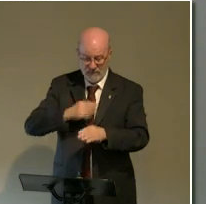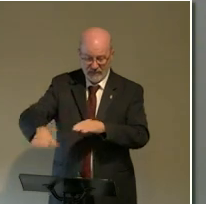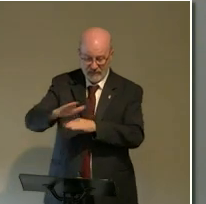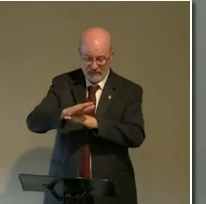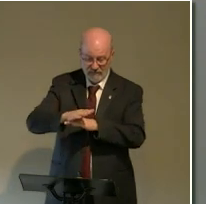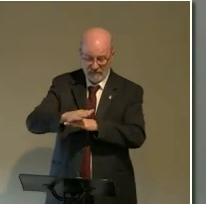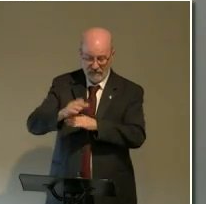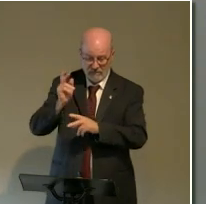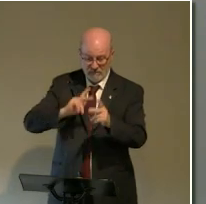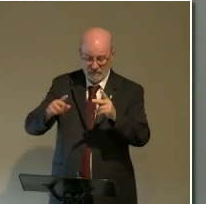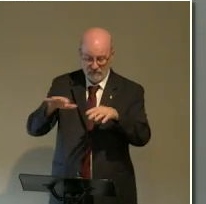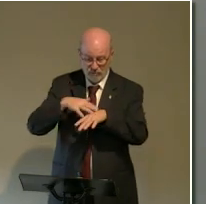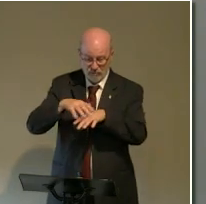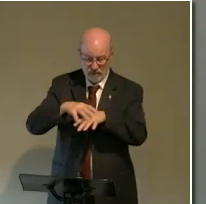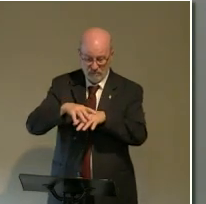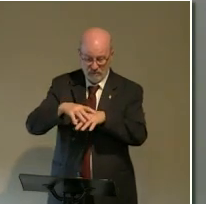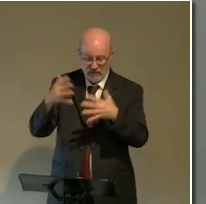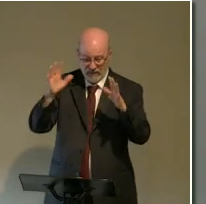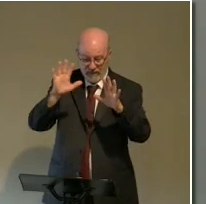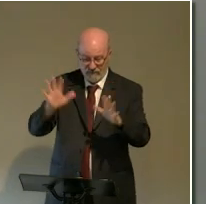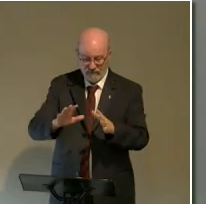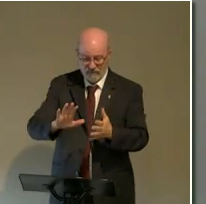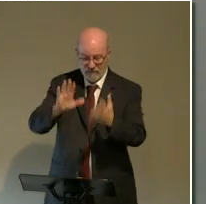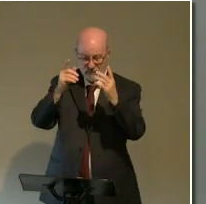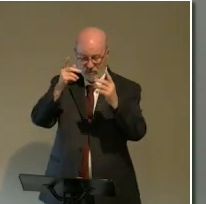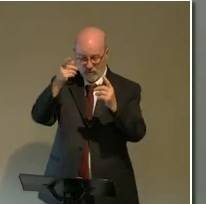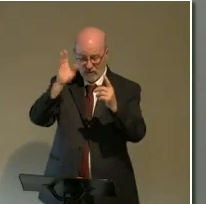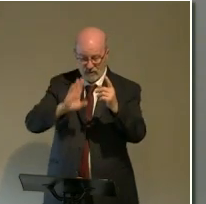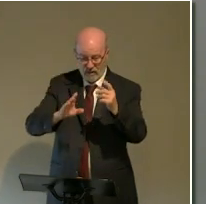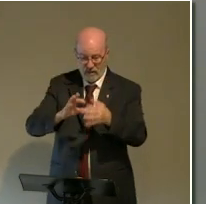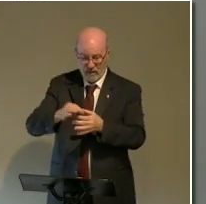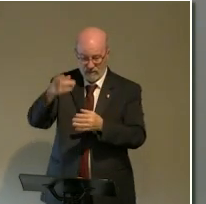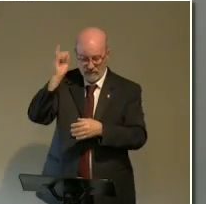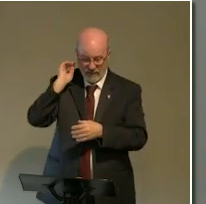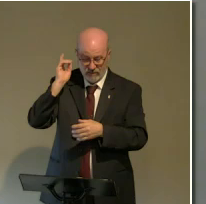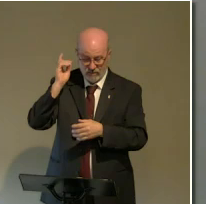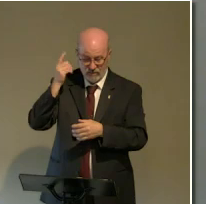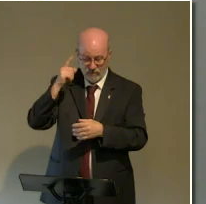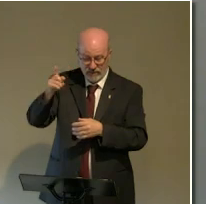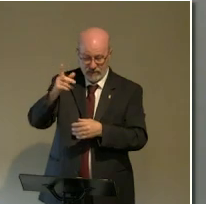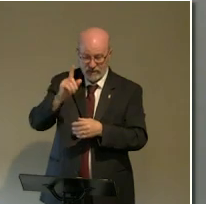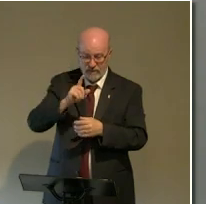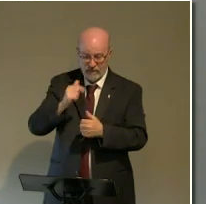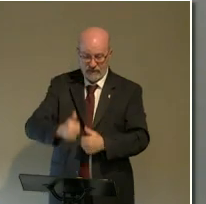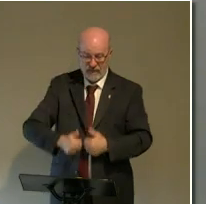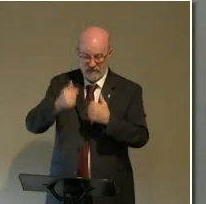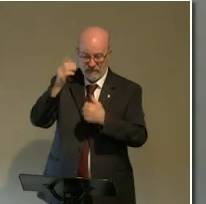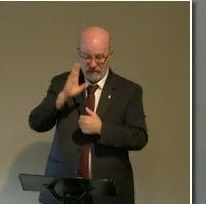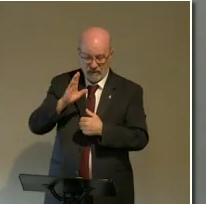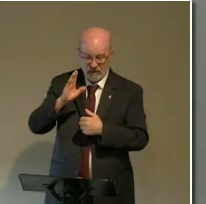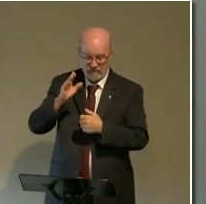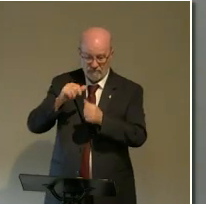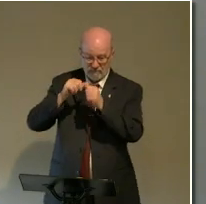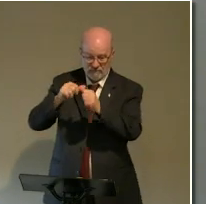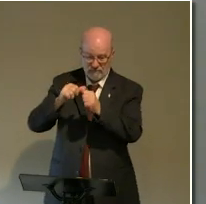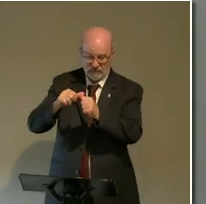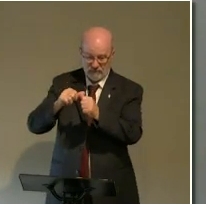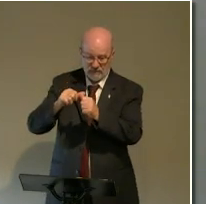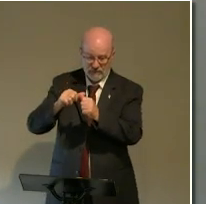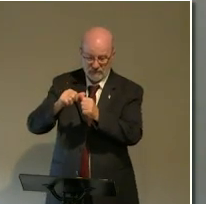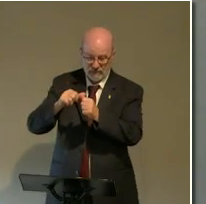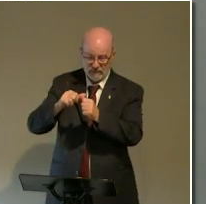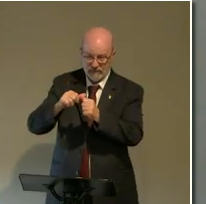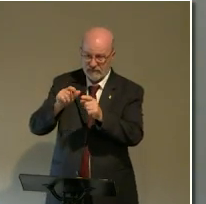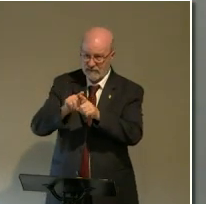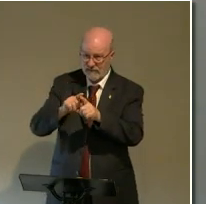my kingdom, men tremble in fear before the God of Daniel, for he is the living God. By the way, it's the same God